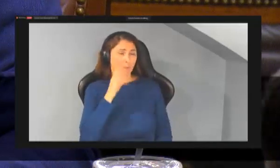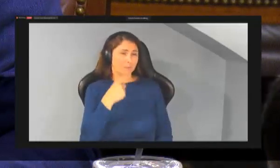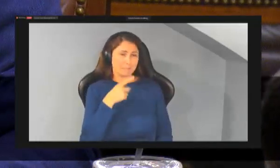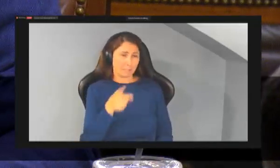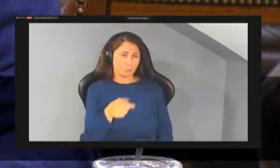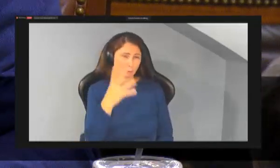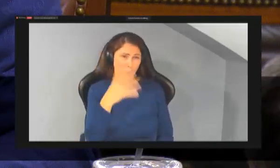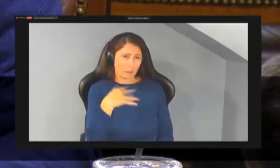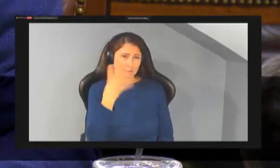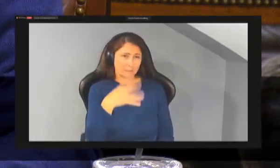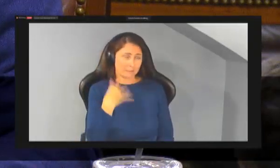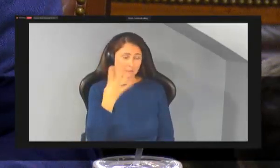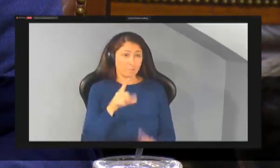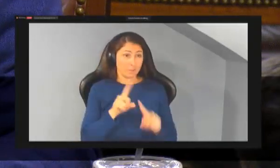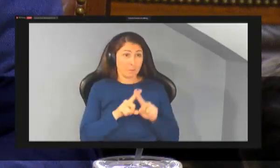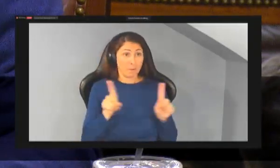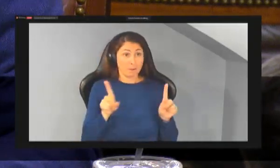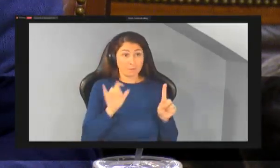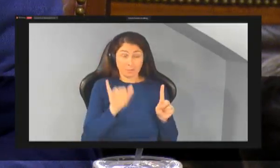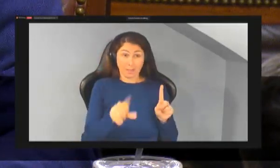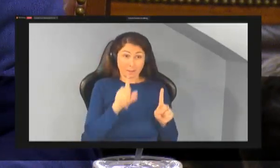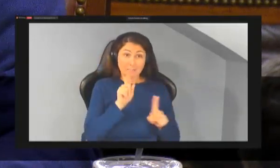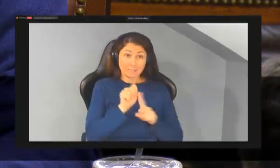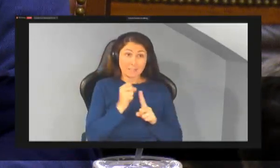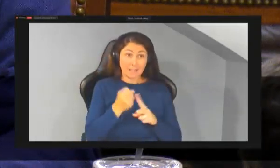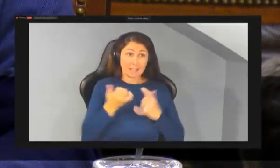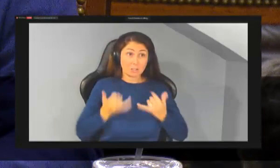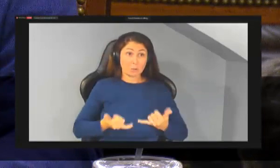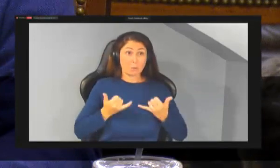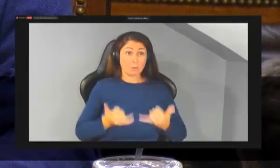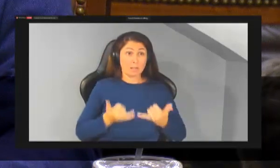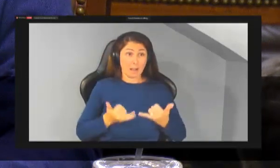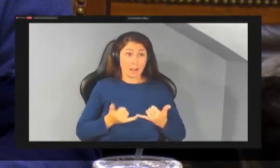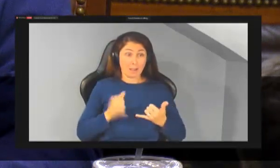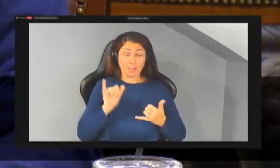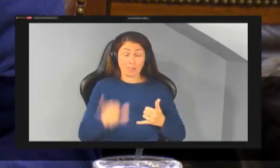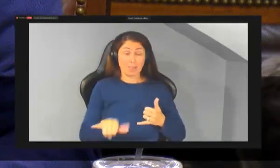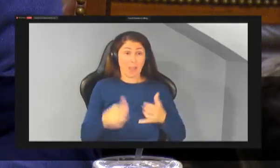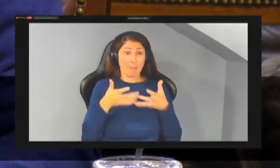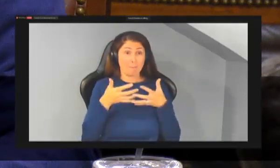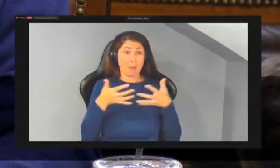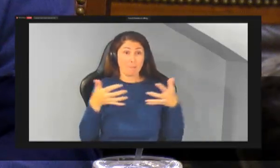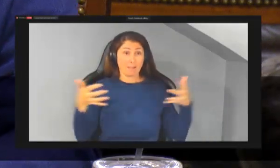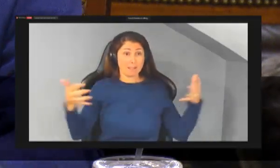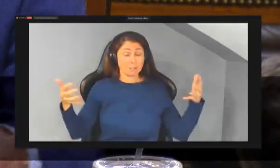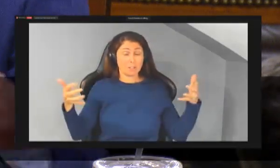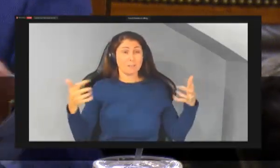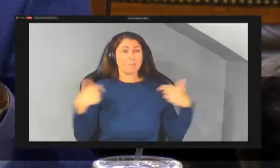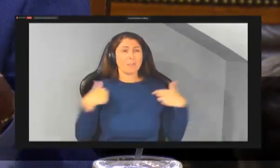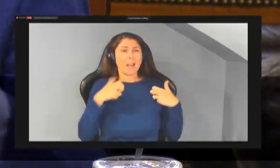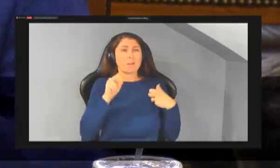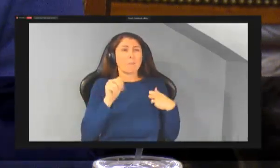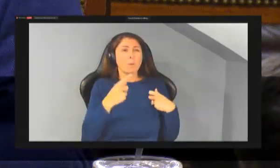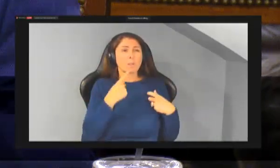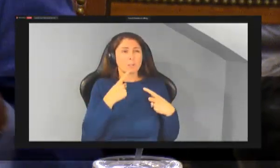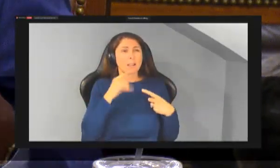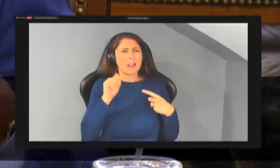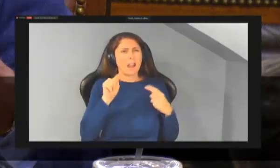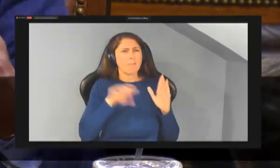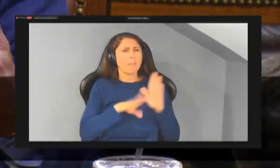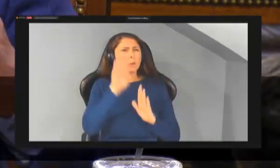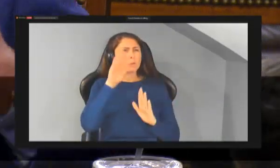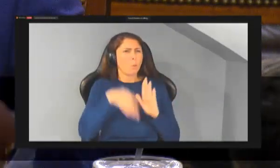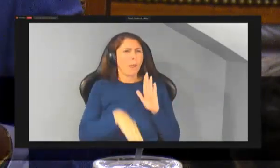Okay. But that is the case today. So there's no question the population has, I don't even want to say it fluctuates. Okay.